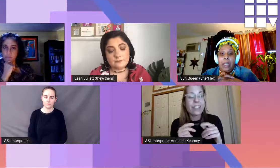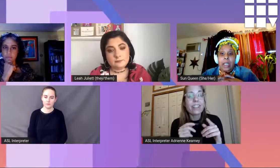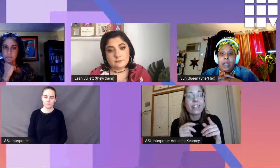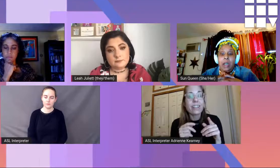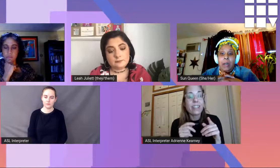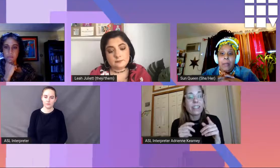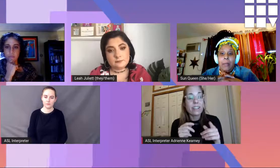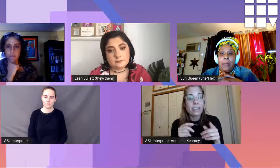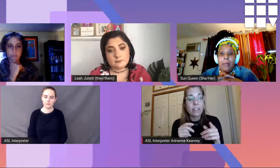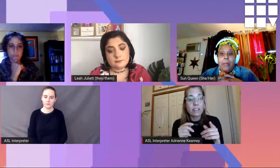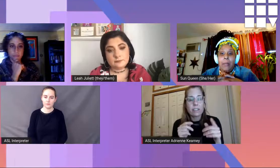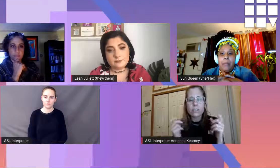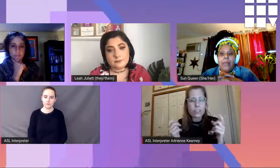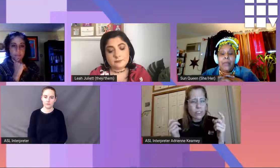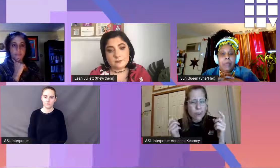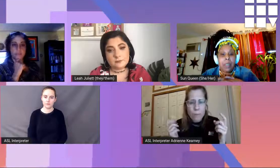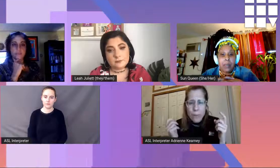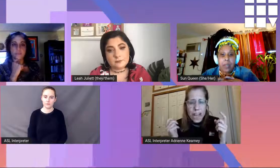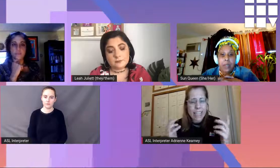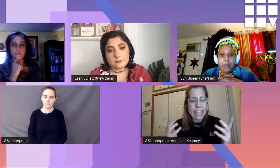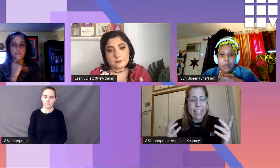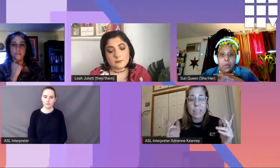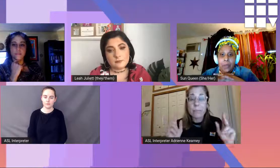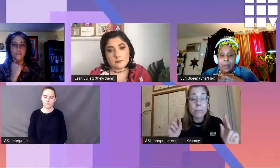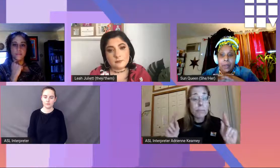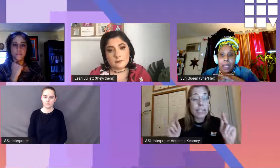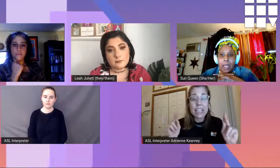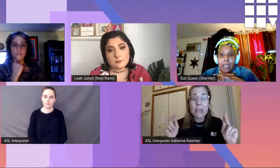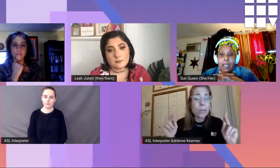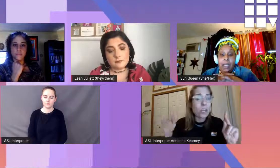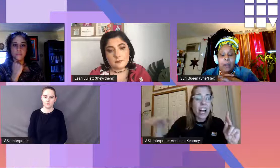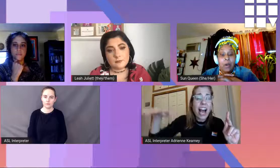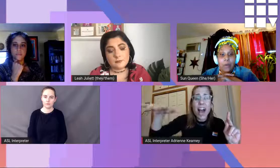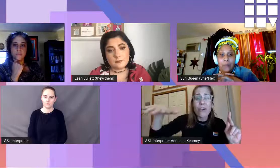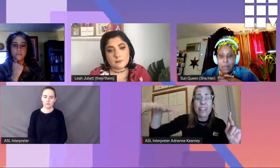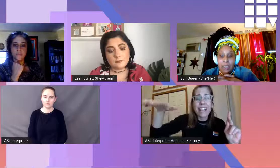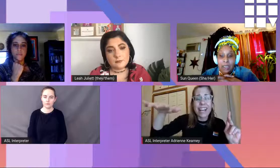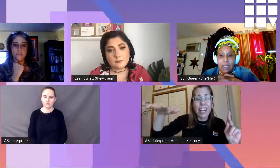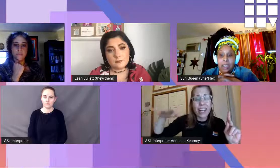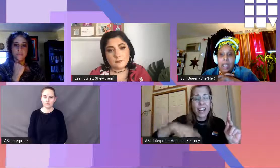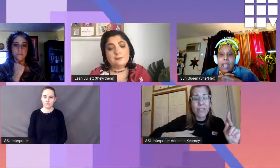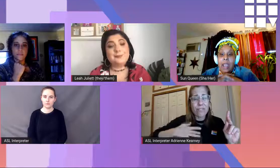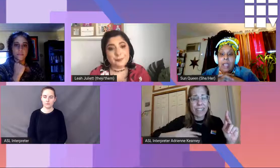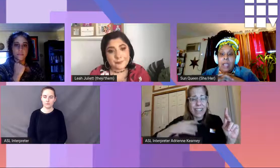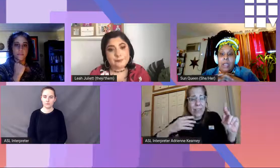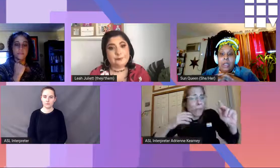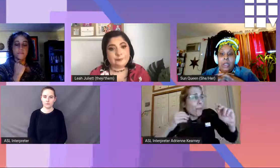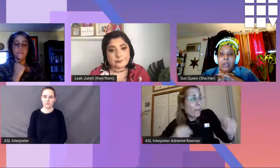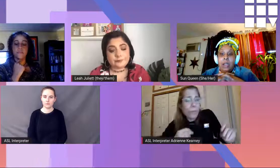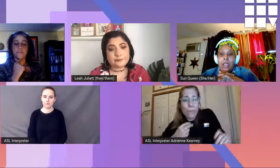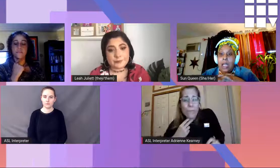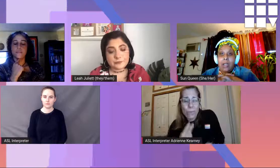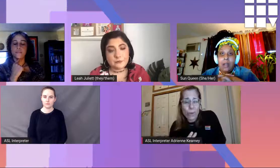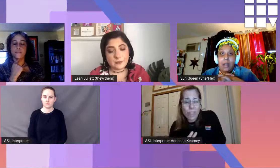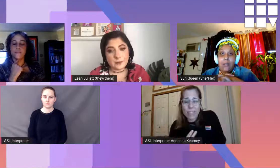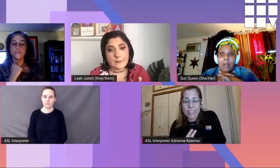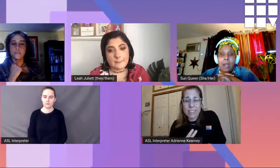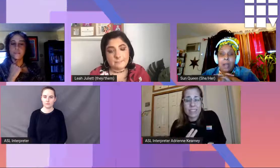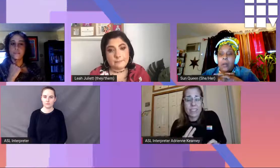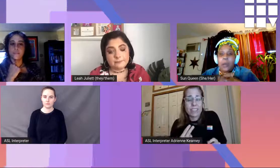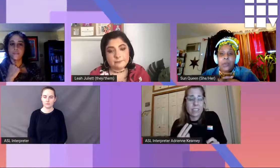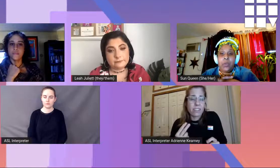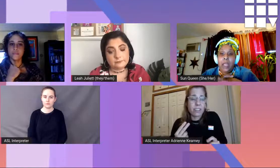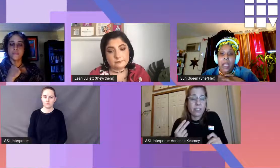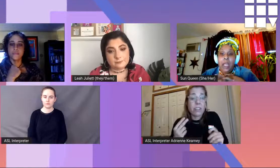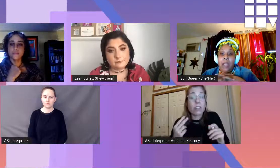so many folks out there who feel like they are voiceless, and so a lot of